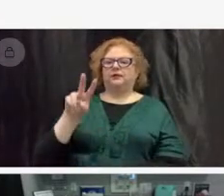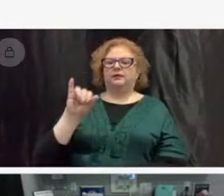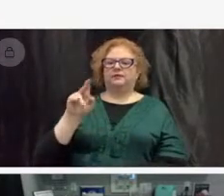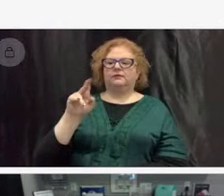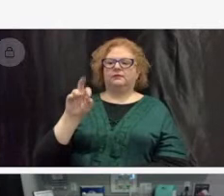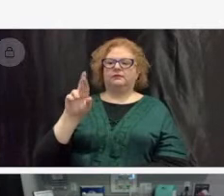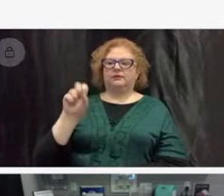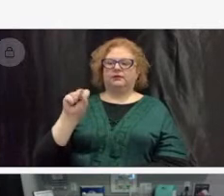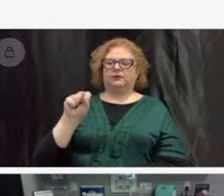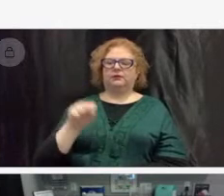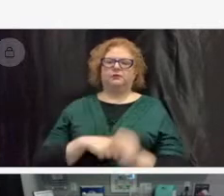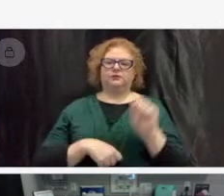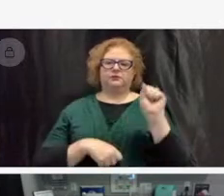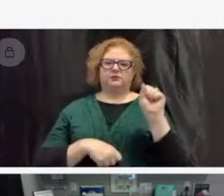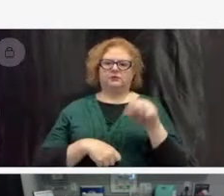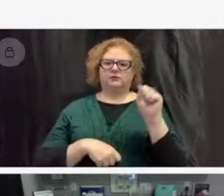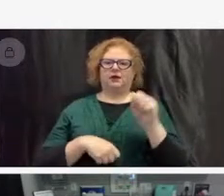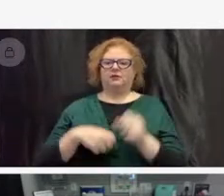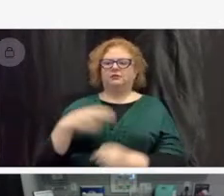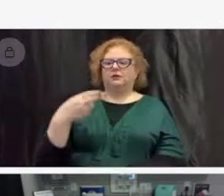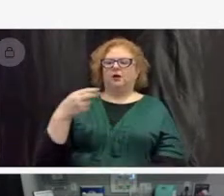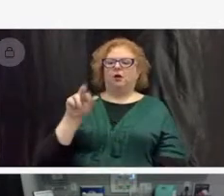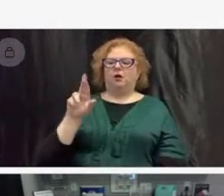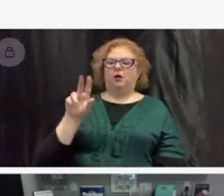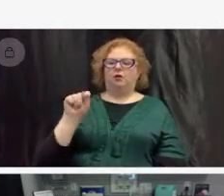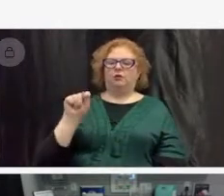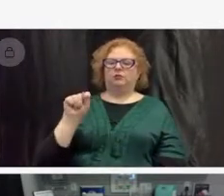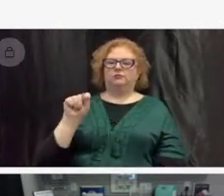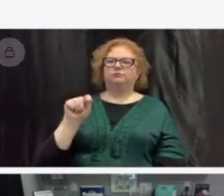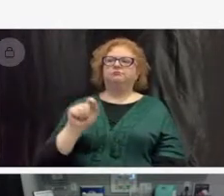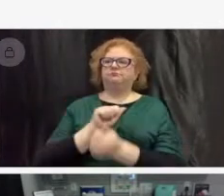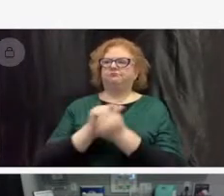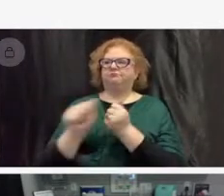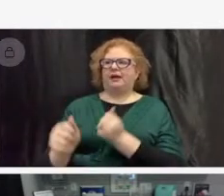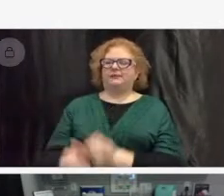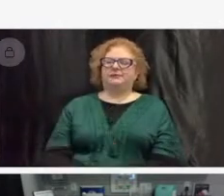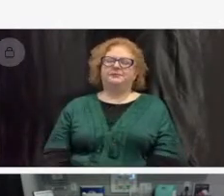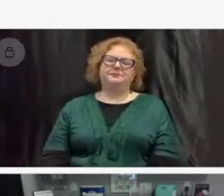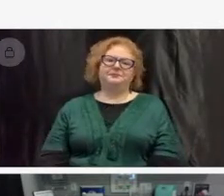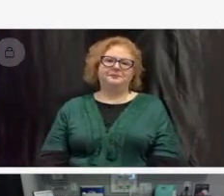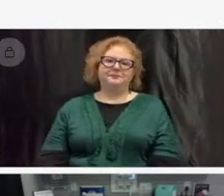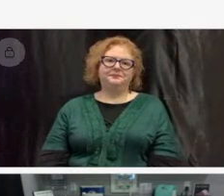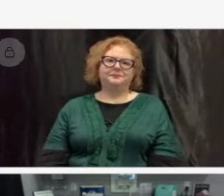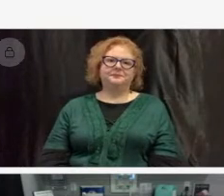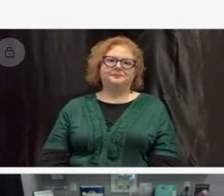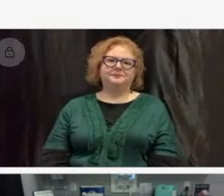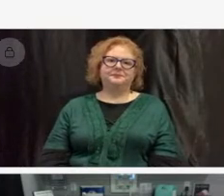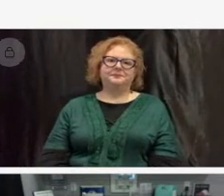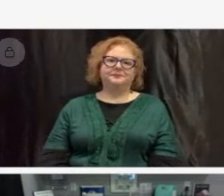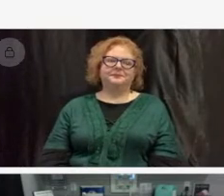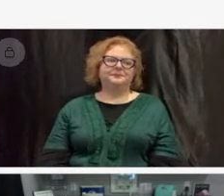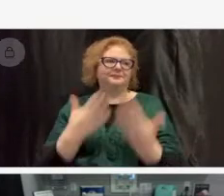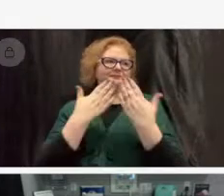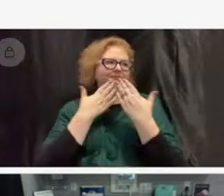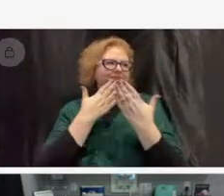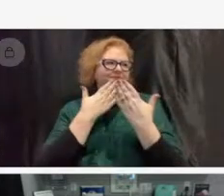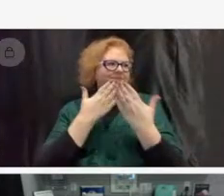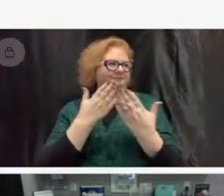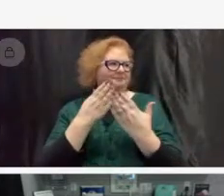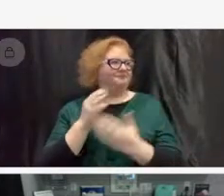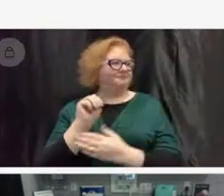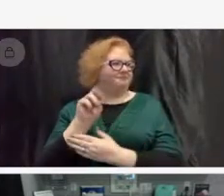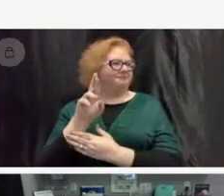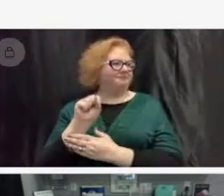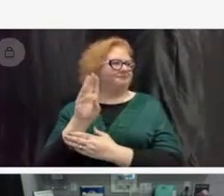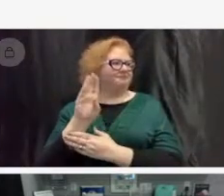Yes. Hart. Motion passes. Thank you very much, Ms. Bold,